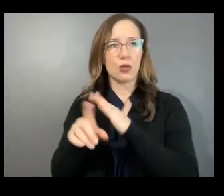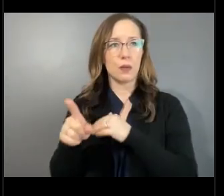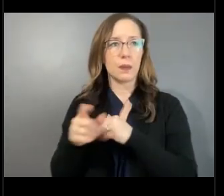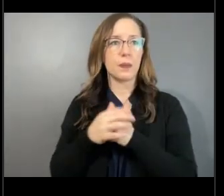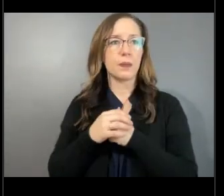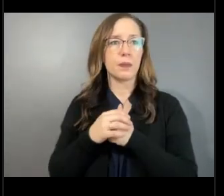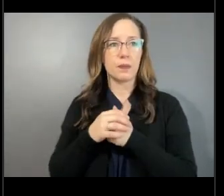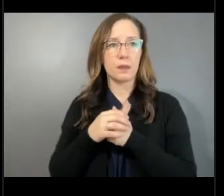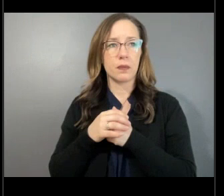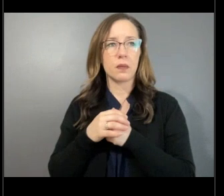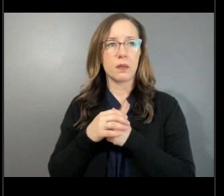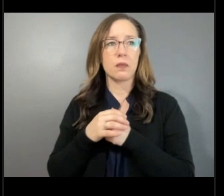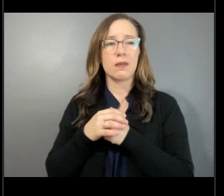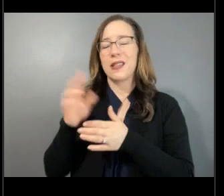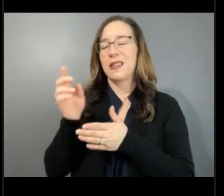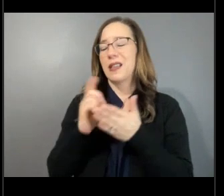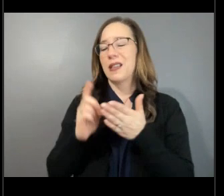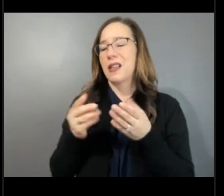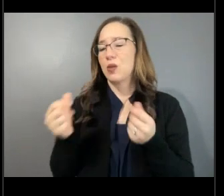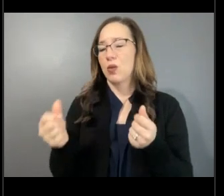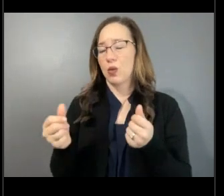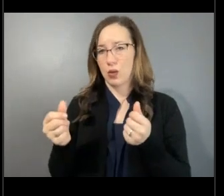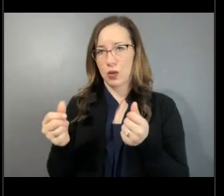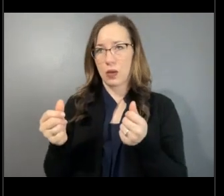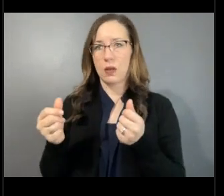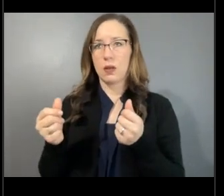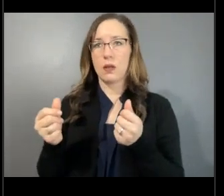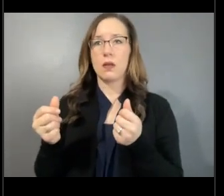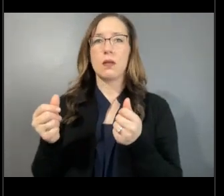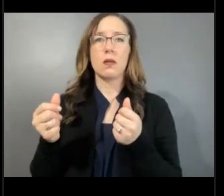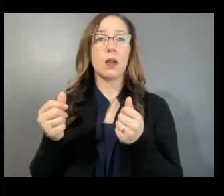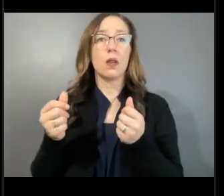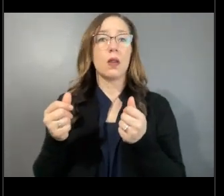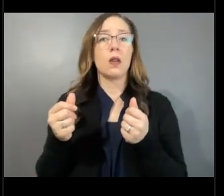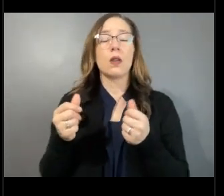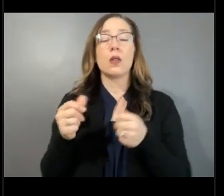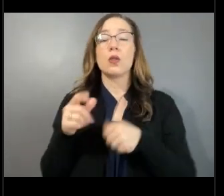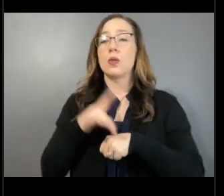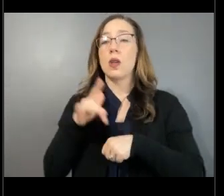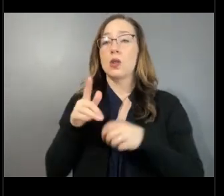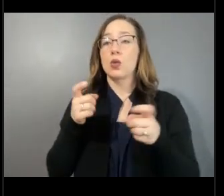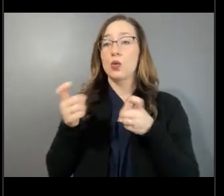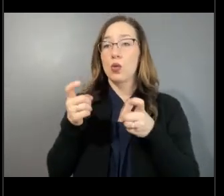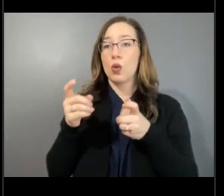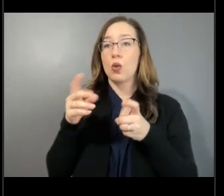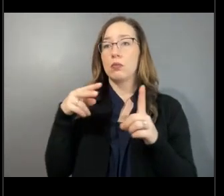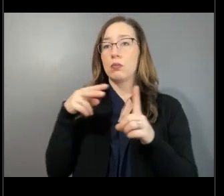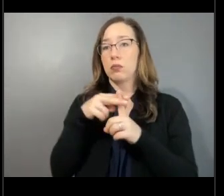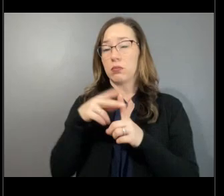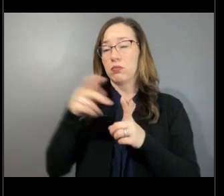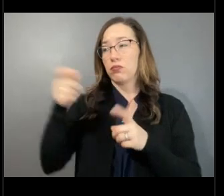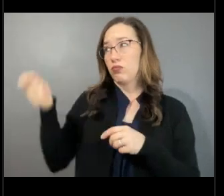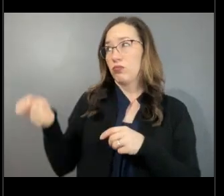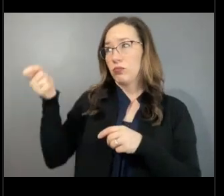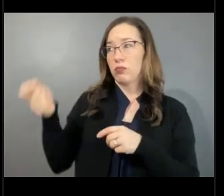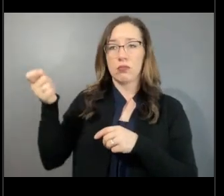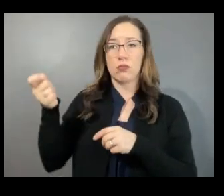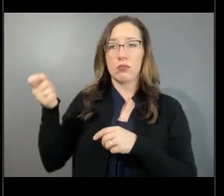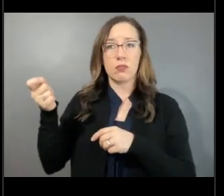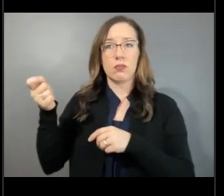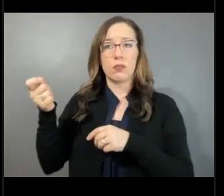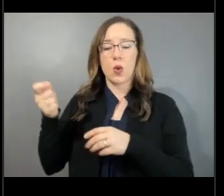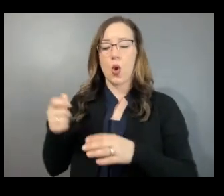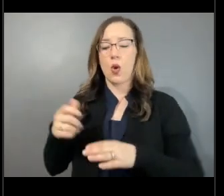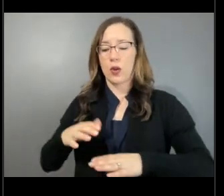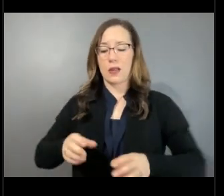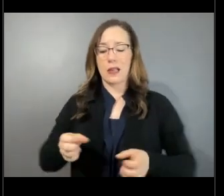the design solution to reach controls and outlets mounted over base cabinets that lack